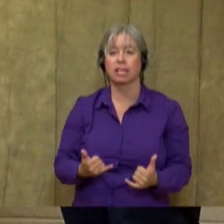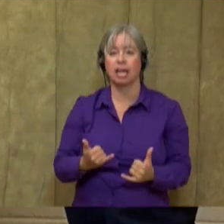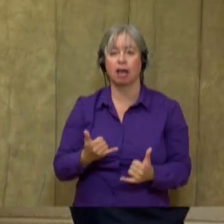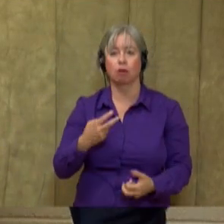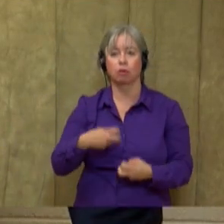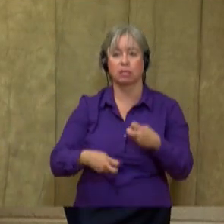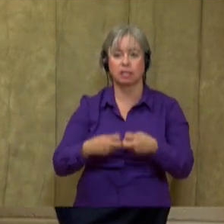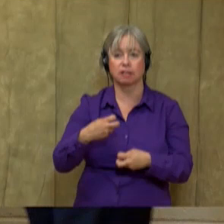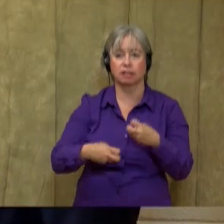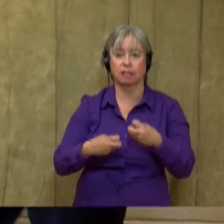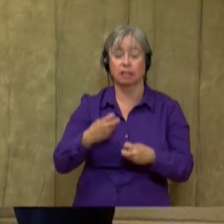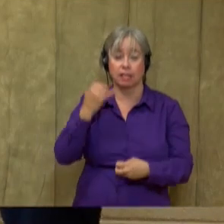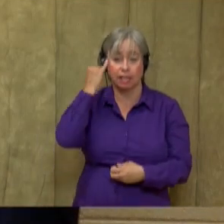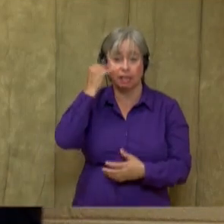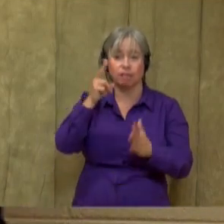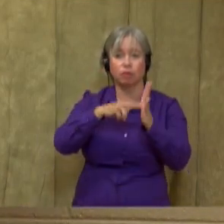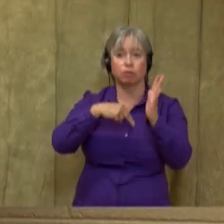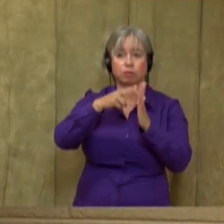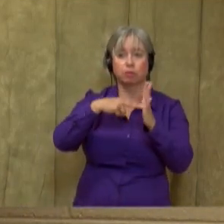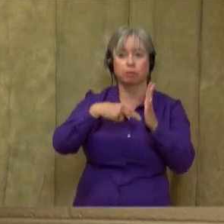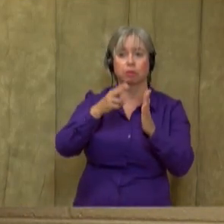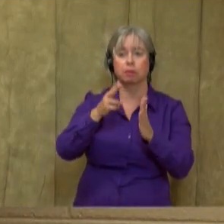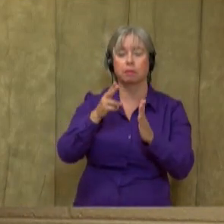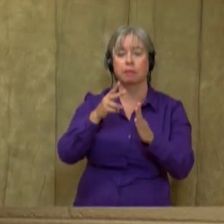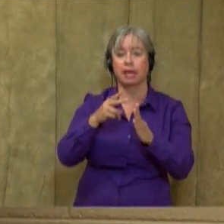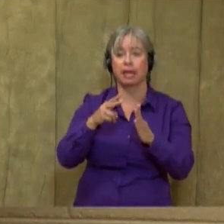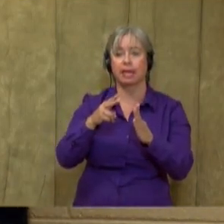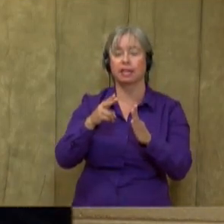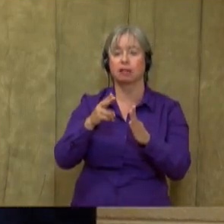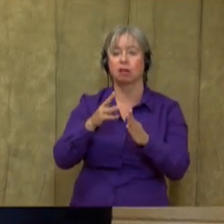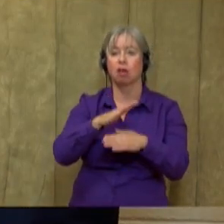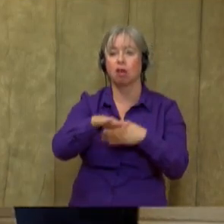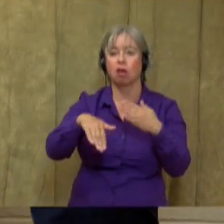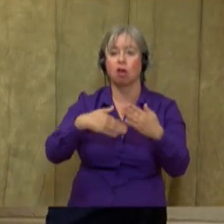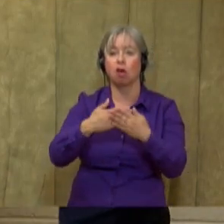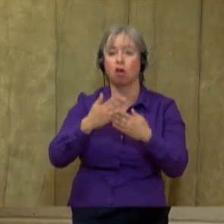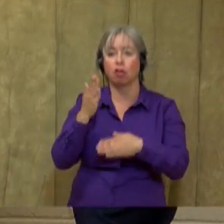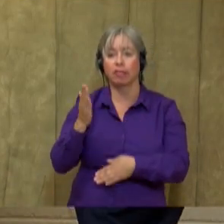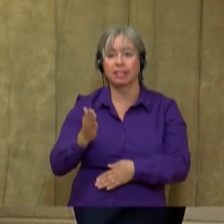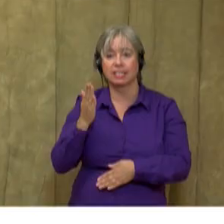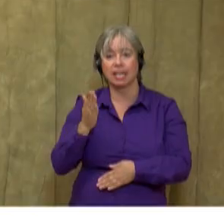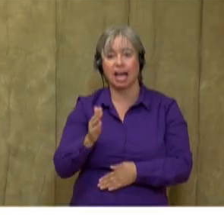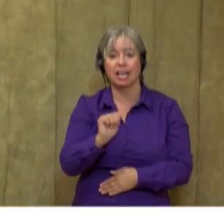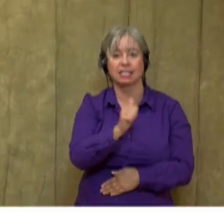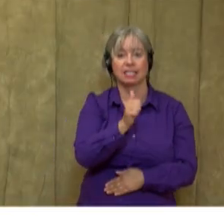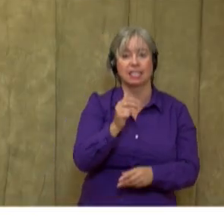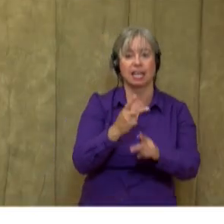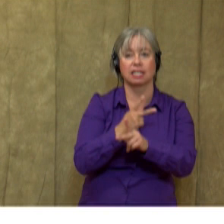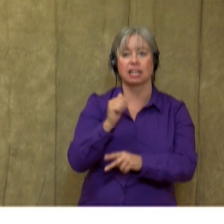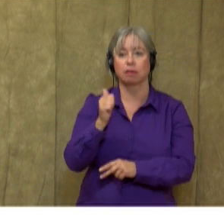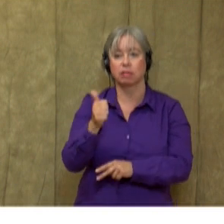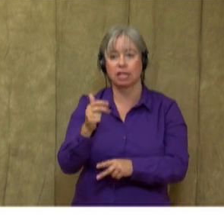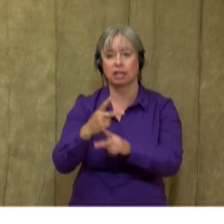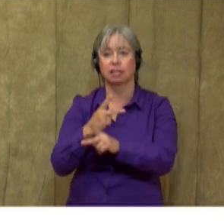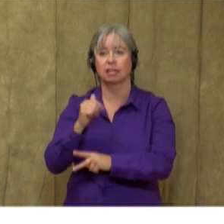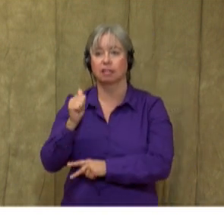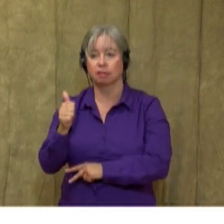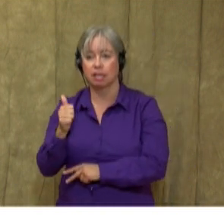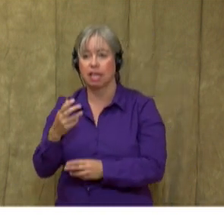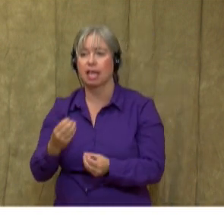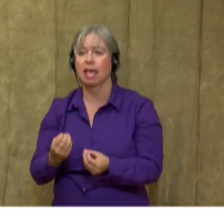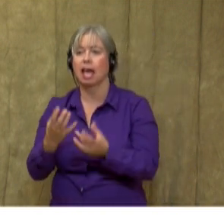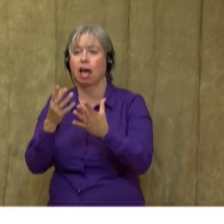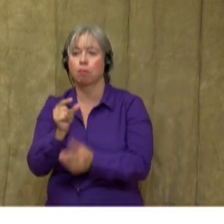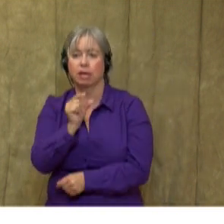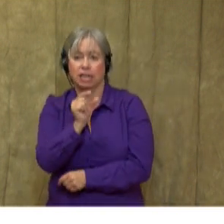of the faces on a 10 by 10 by 10 cube, I want you to think about how many of those smaller unit cubes